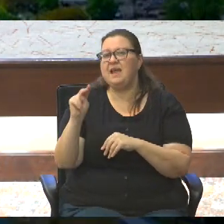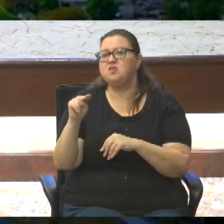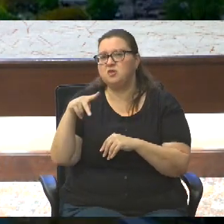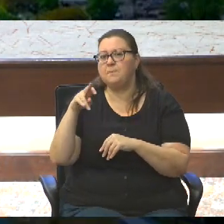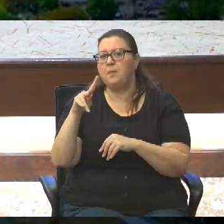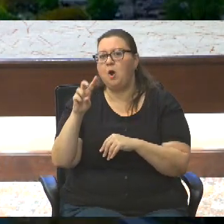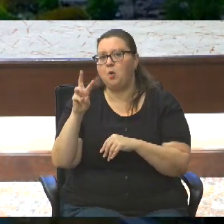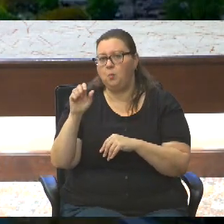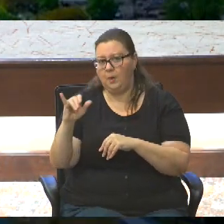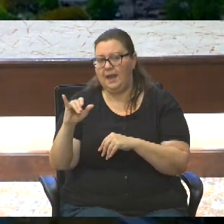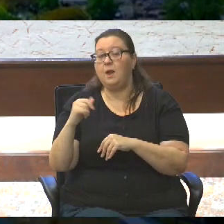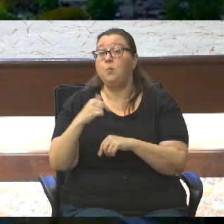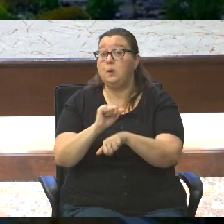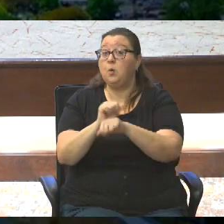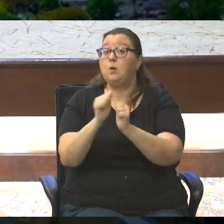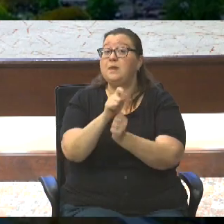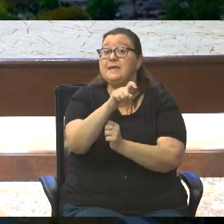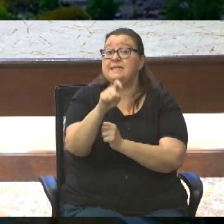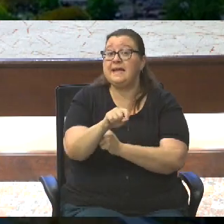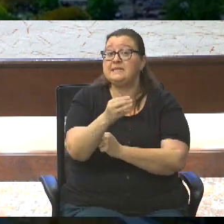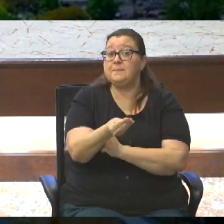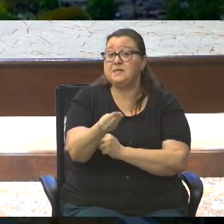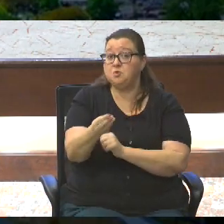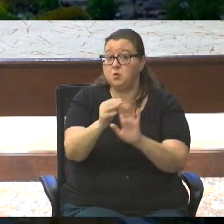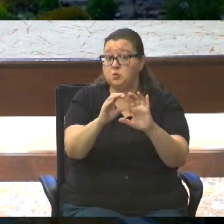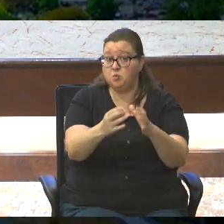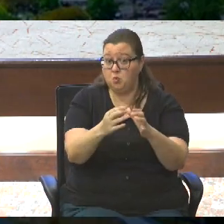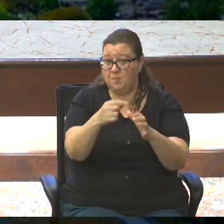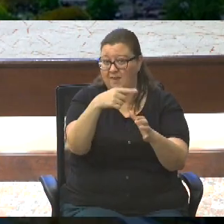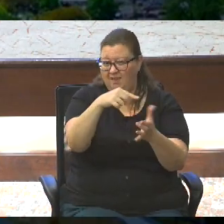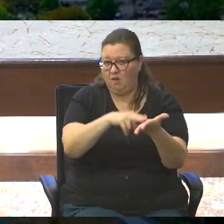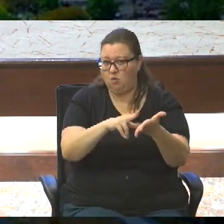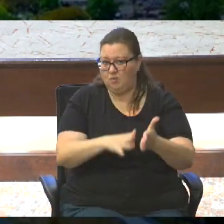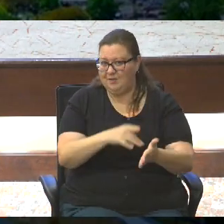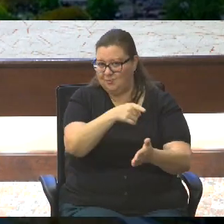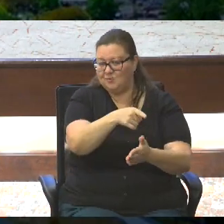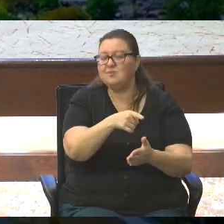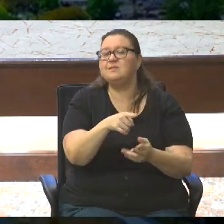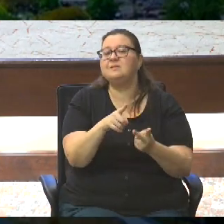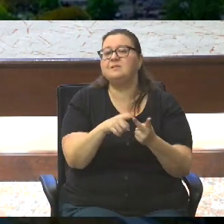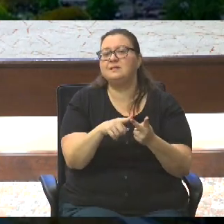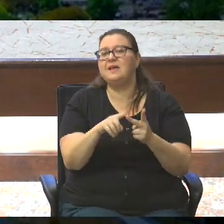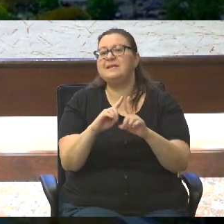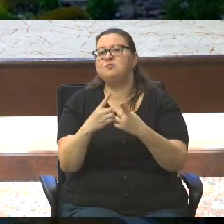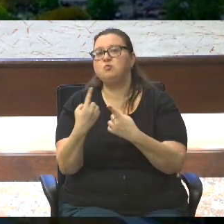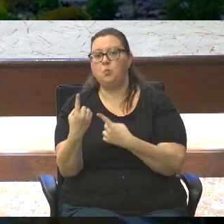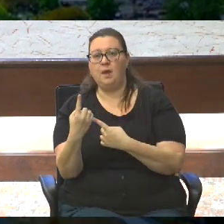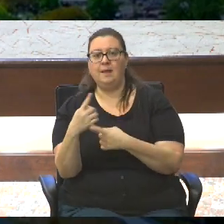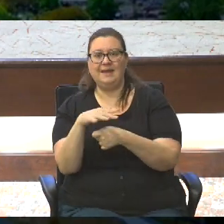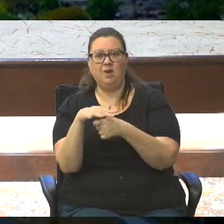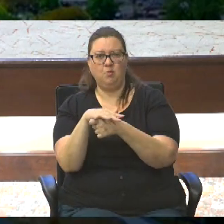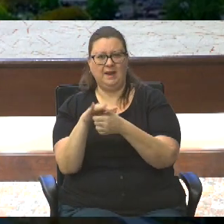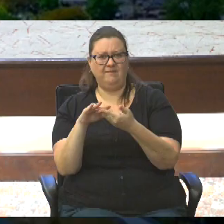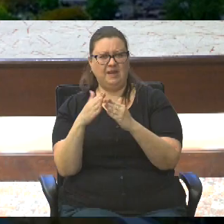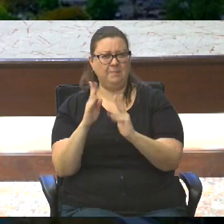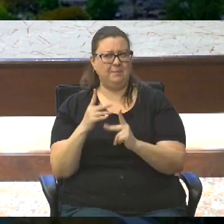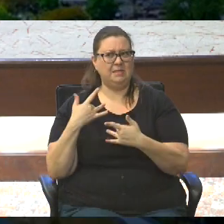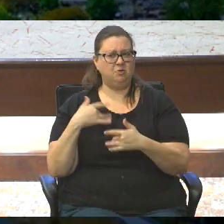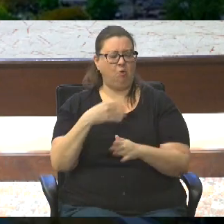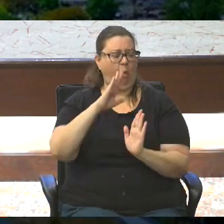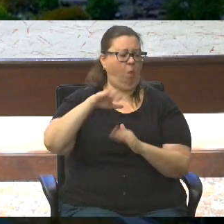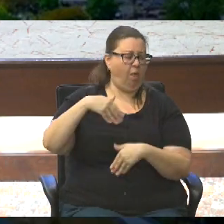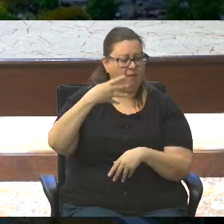Texas Materials Group. As the council is well aware, this is out in District 1 in an area of town that people somewhat forget about